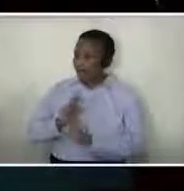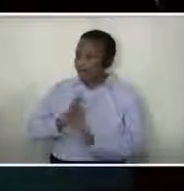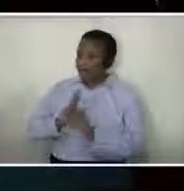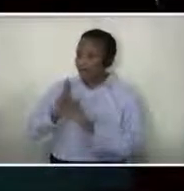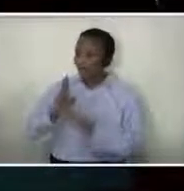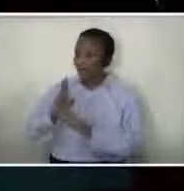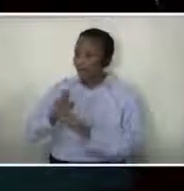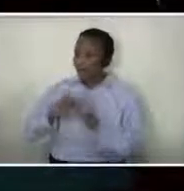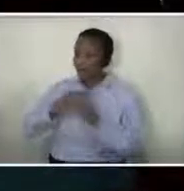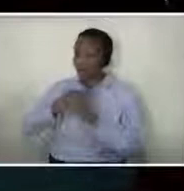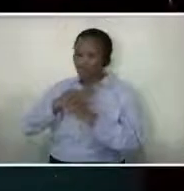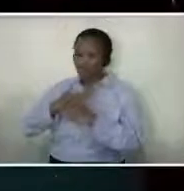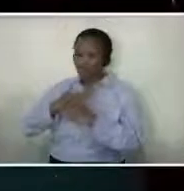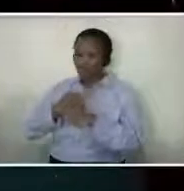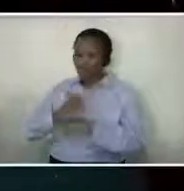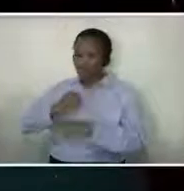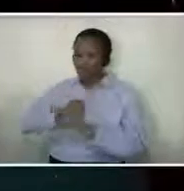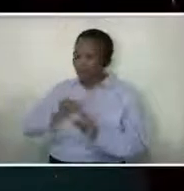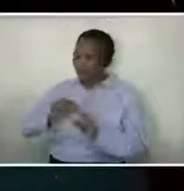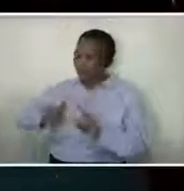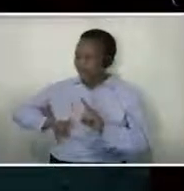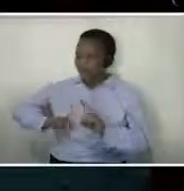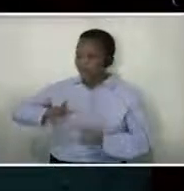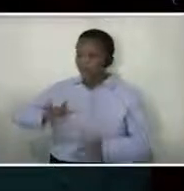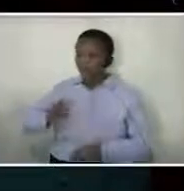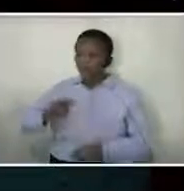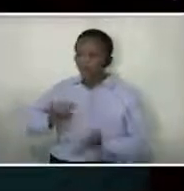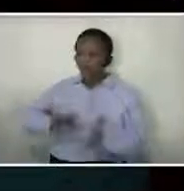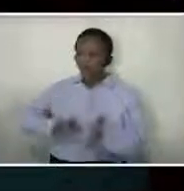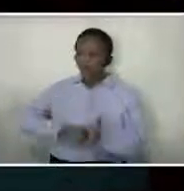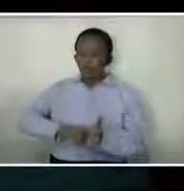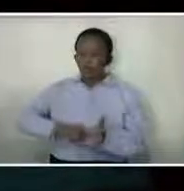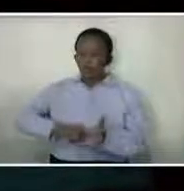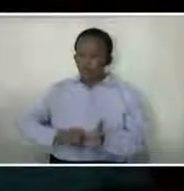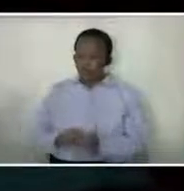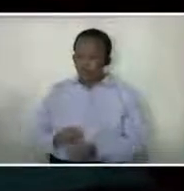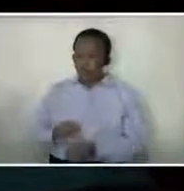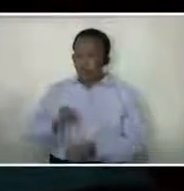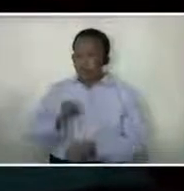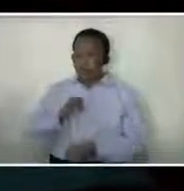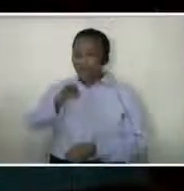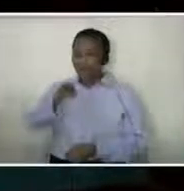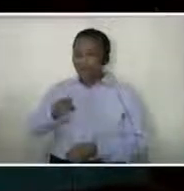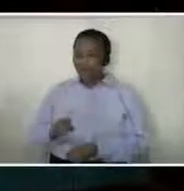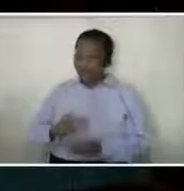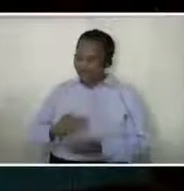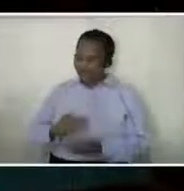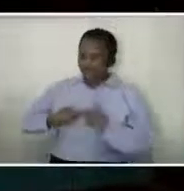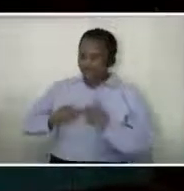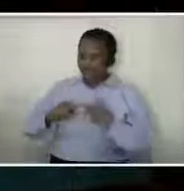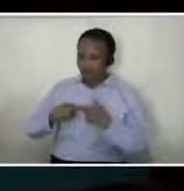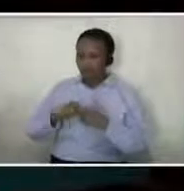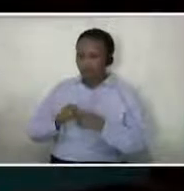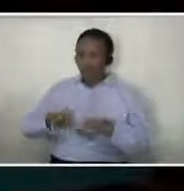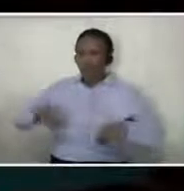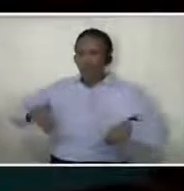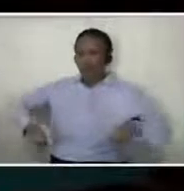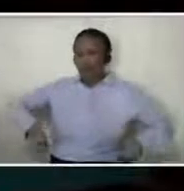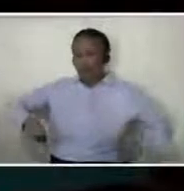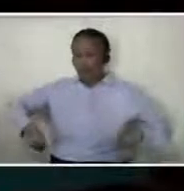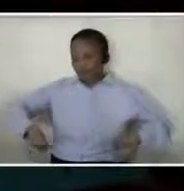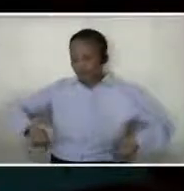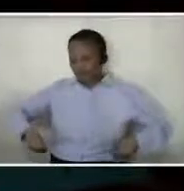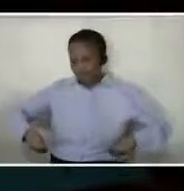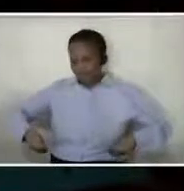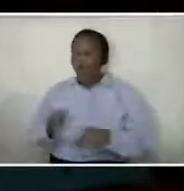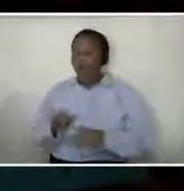utterances. For the record, the IFP abhors corruption and maladministration. The